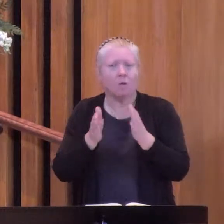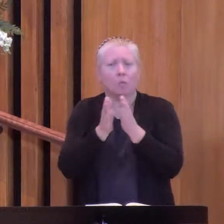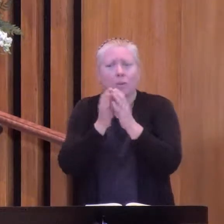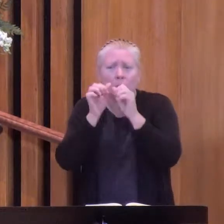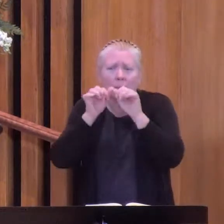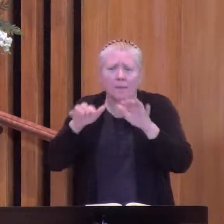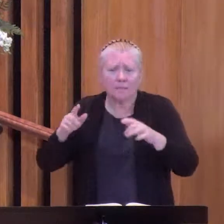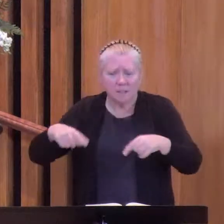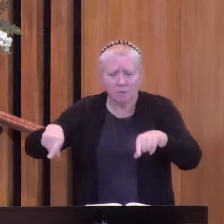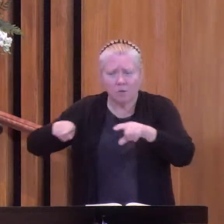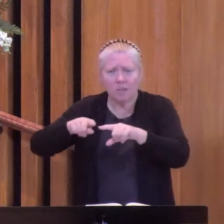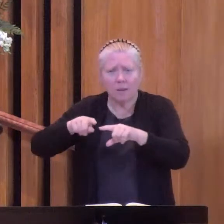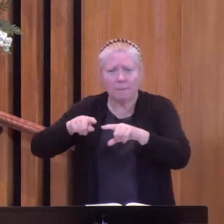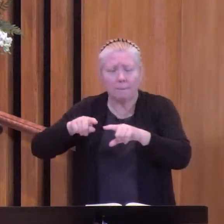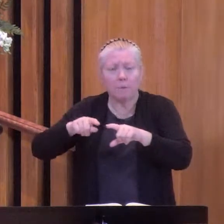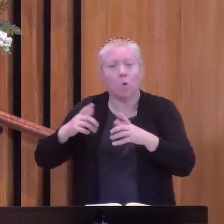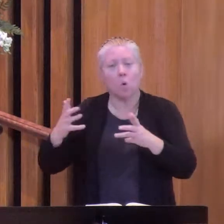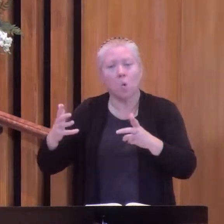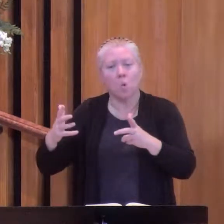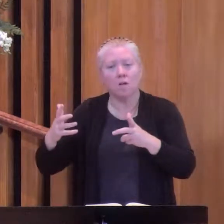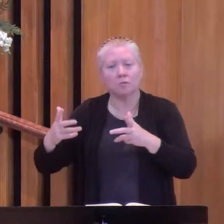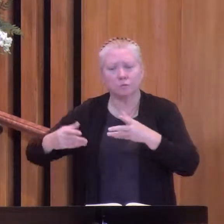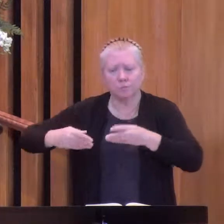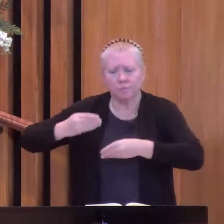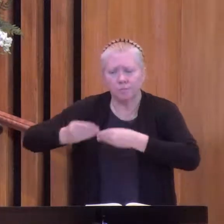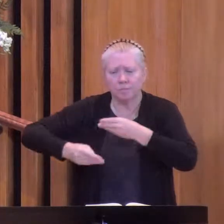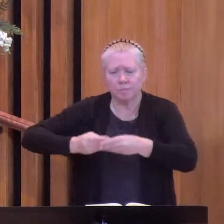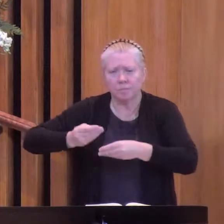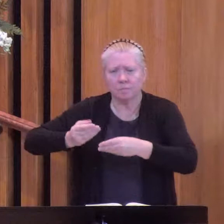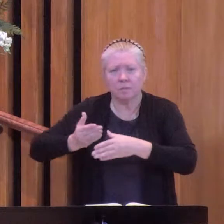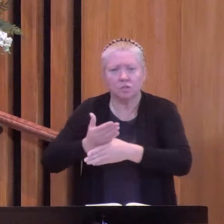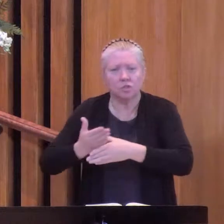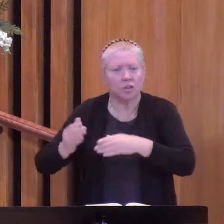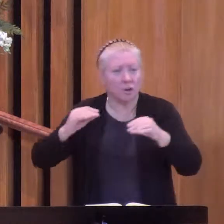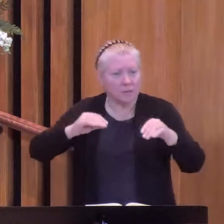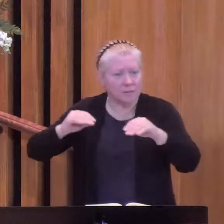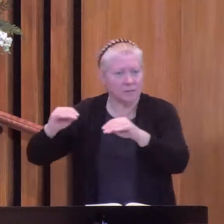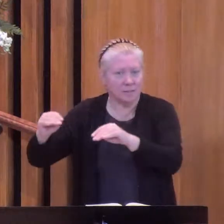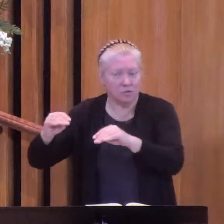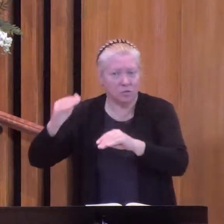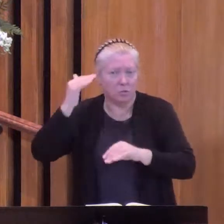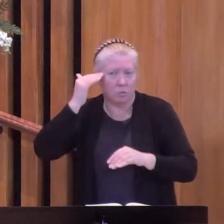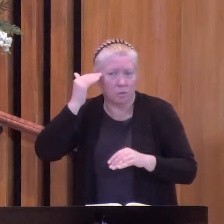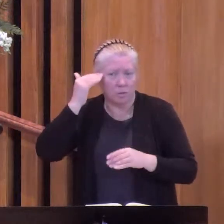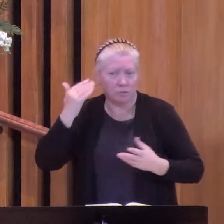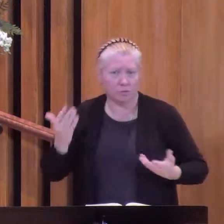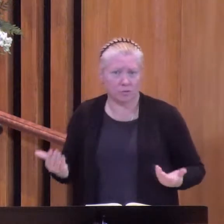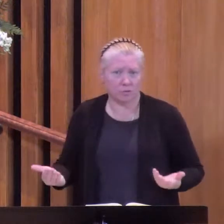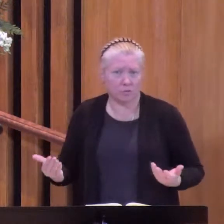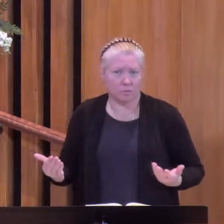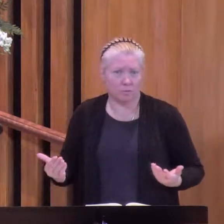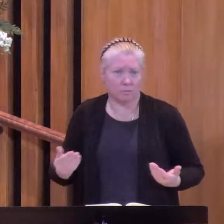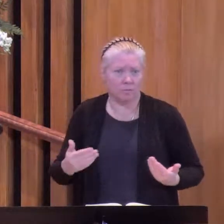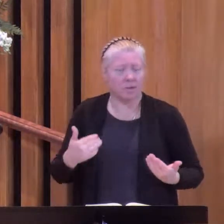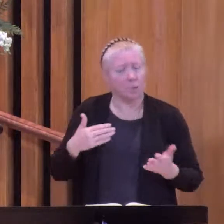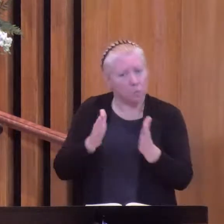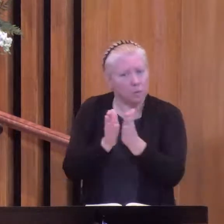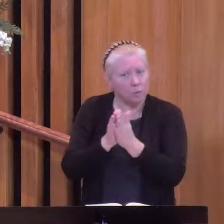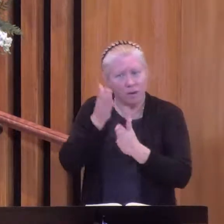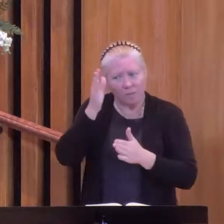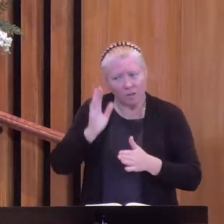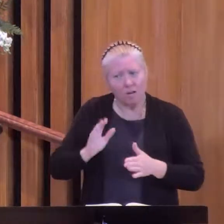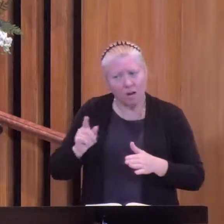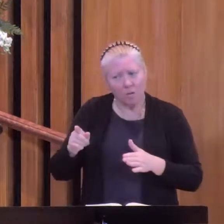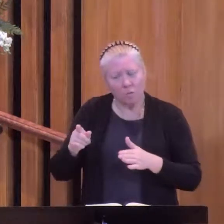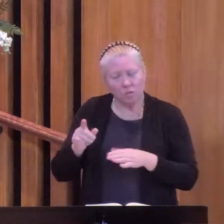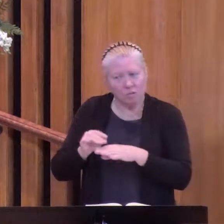upon them and want to acknowledge them and express our gratitude that God will make fruitful their work throughout this coming